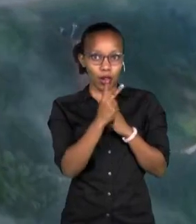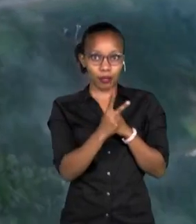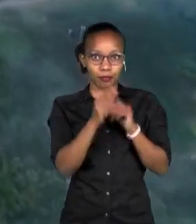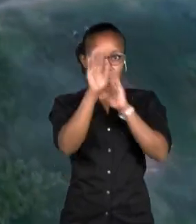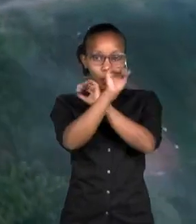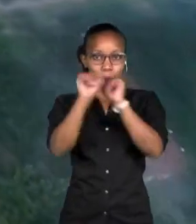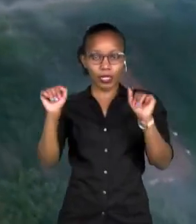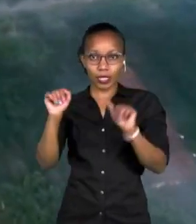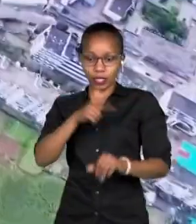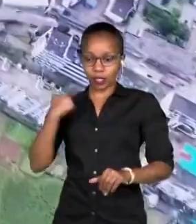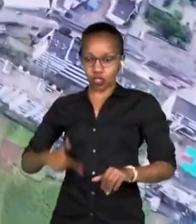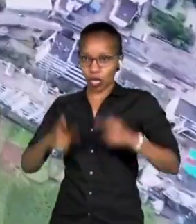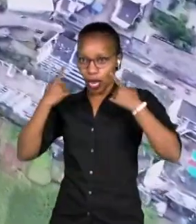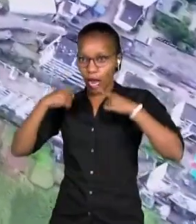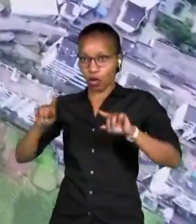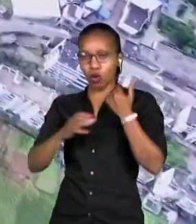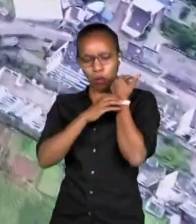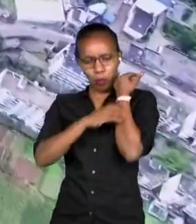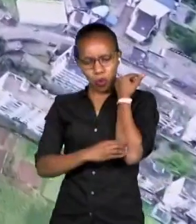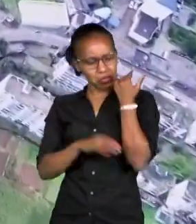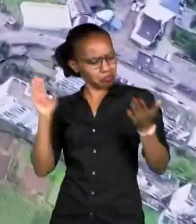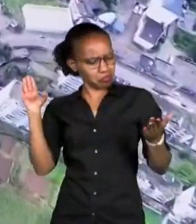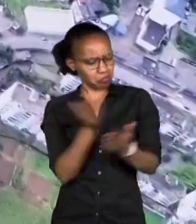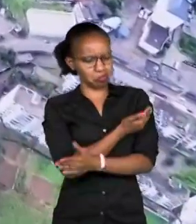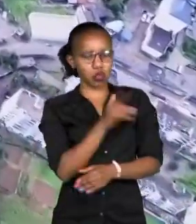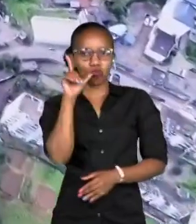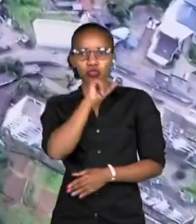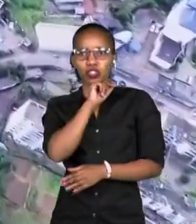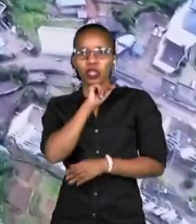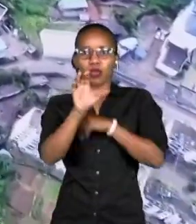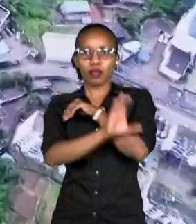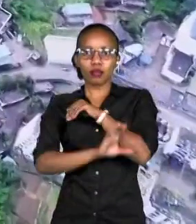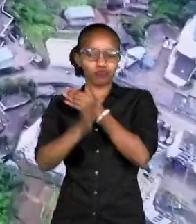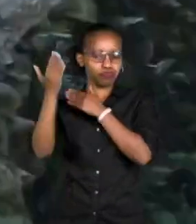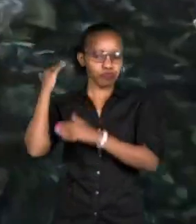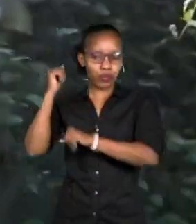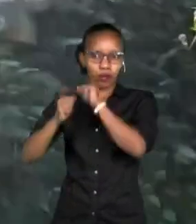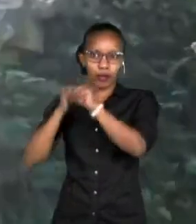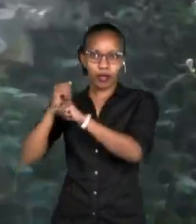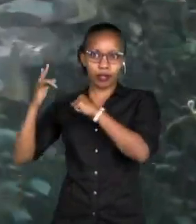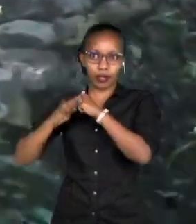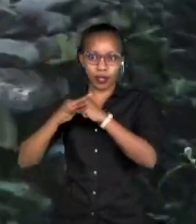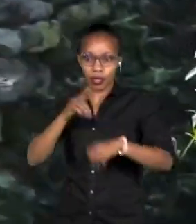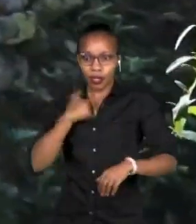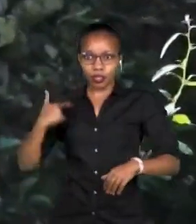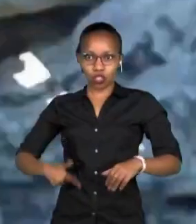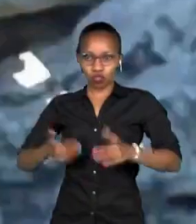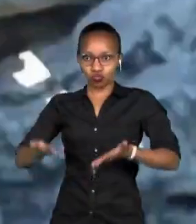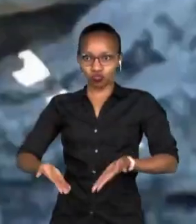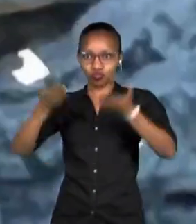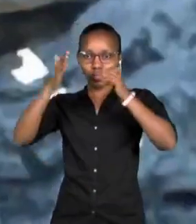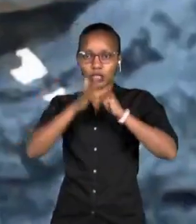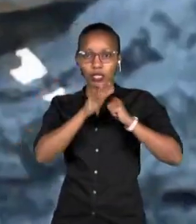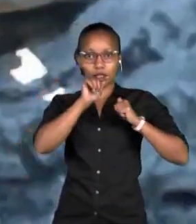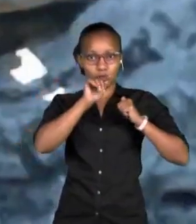President Xi Jinping said absolute poverty has been eradicated in the country. Over the past 8 years, China has lifted